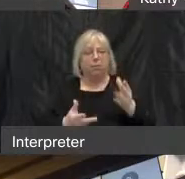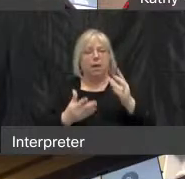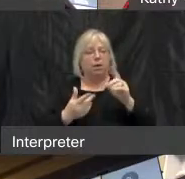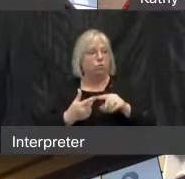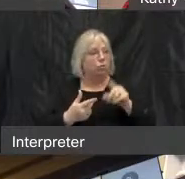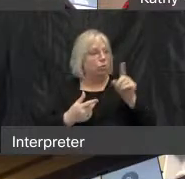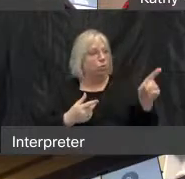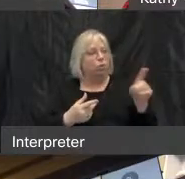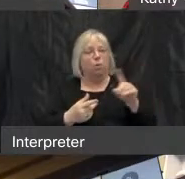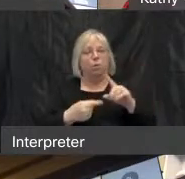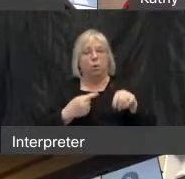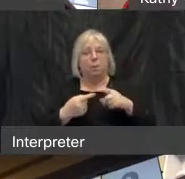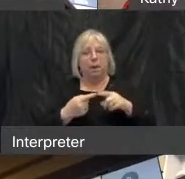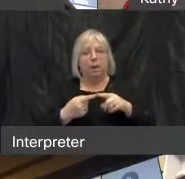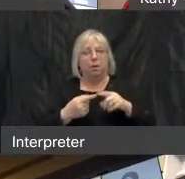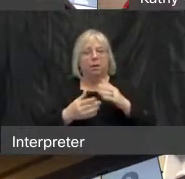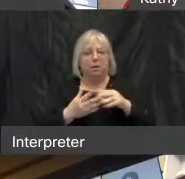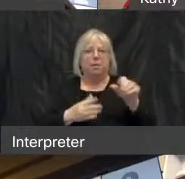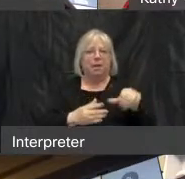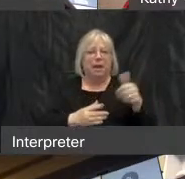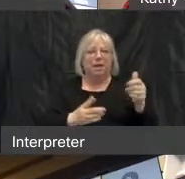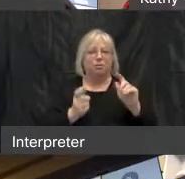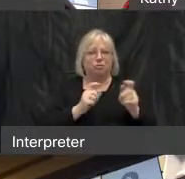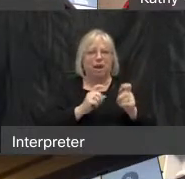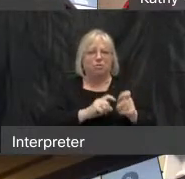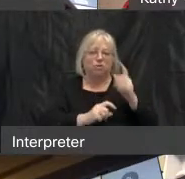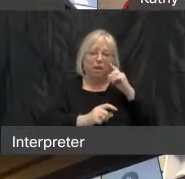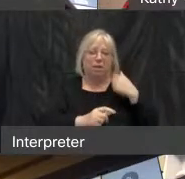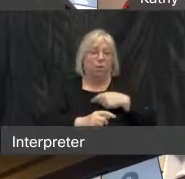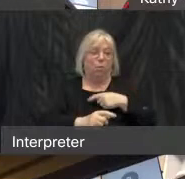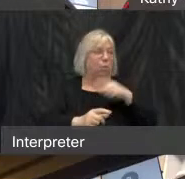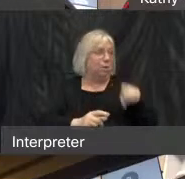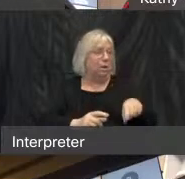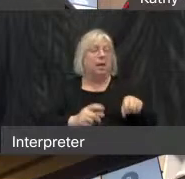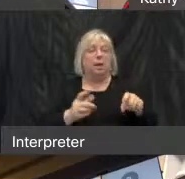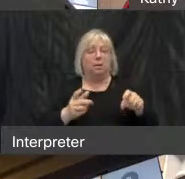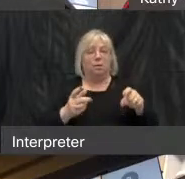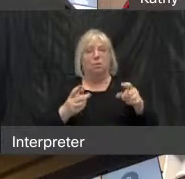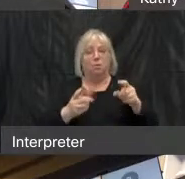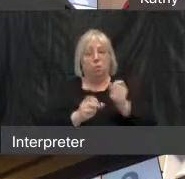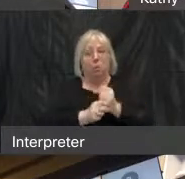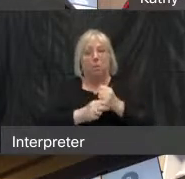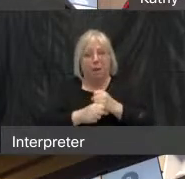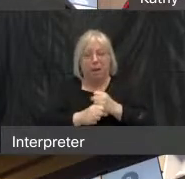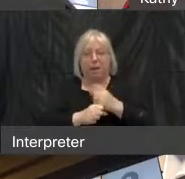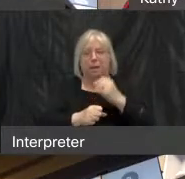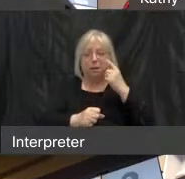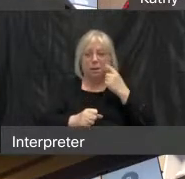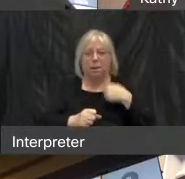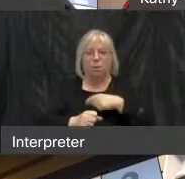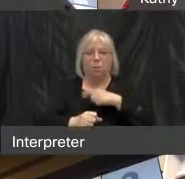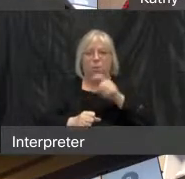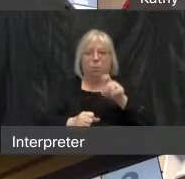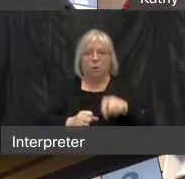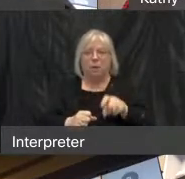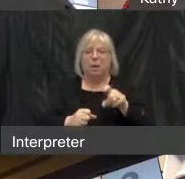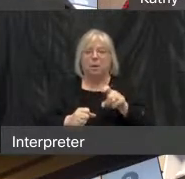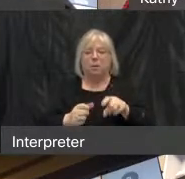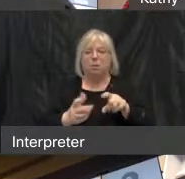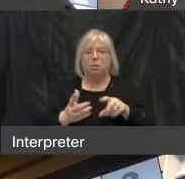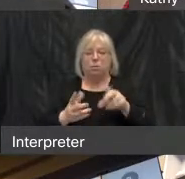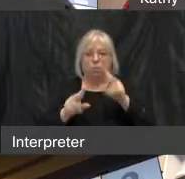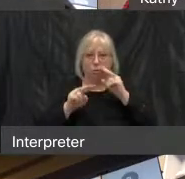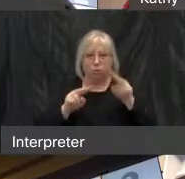information to you regarding some of the other changes that I think we need to make. And I think, Mayor, we need to look at